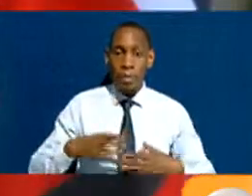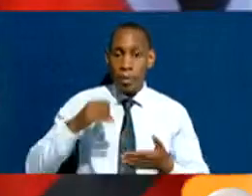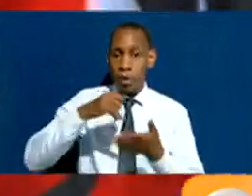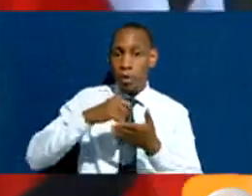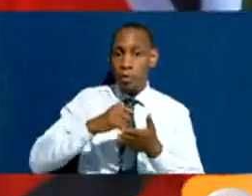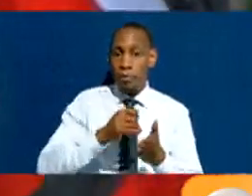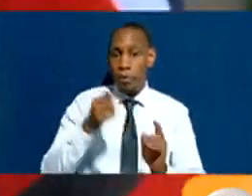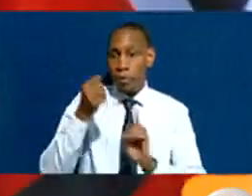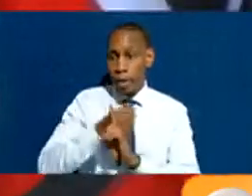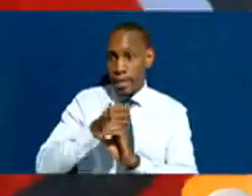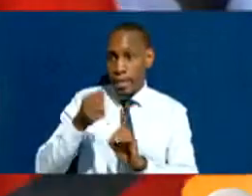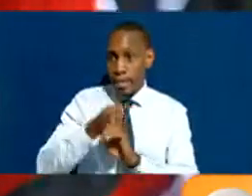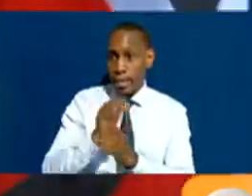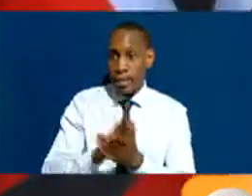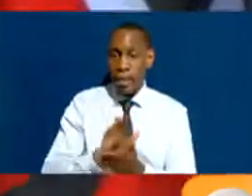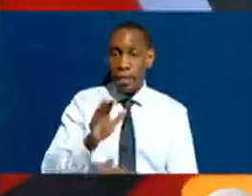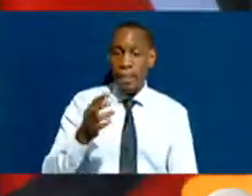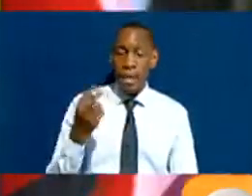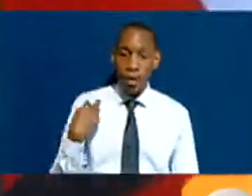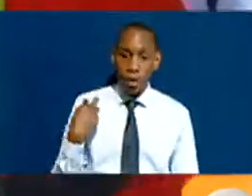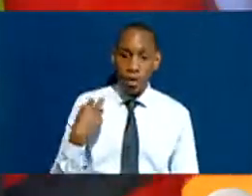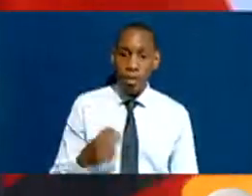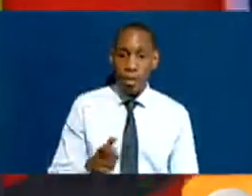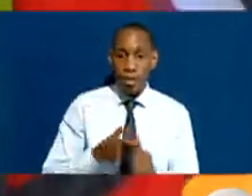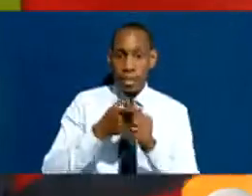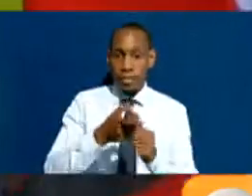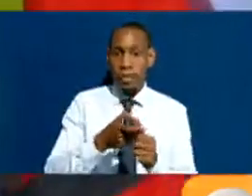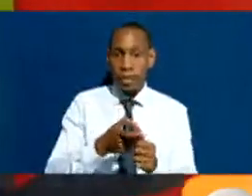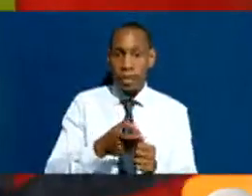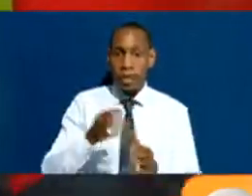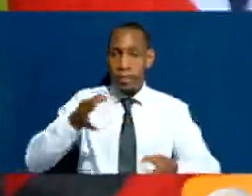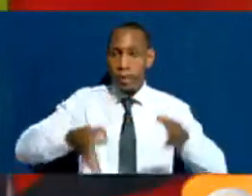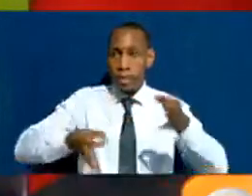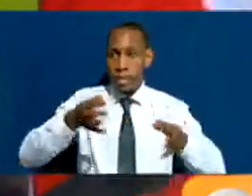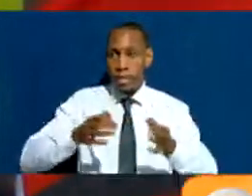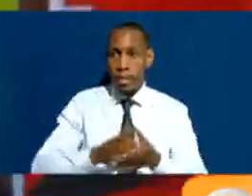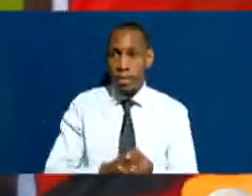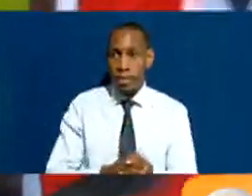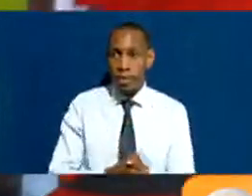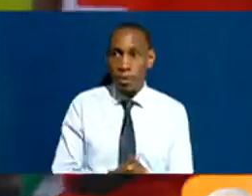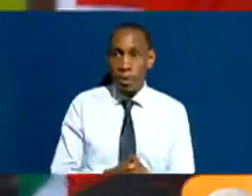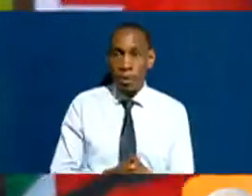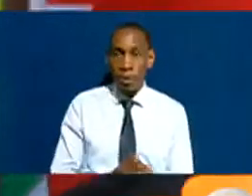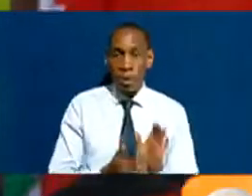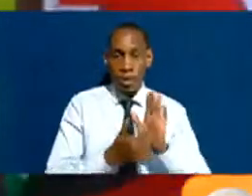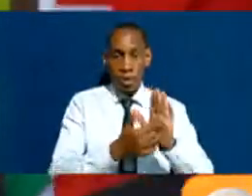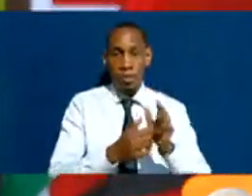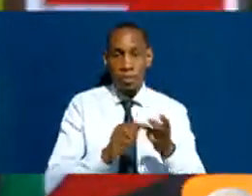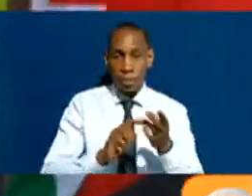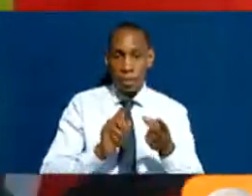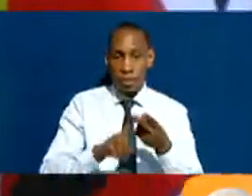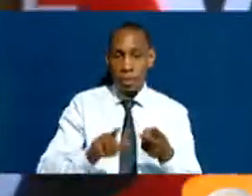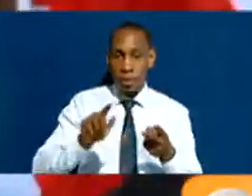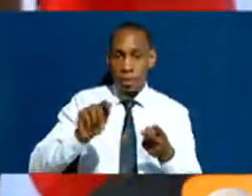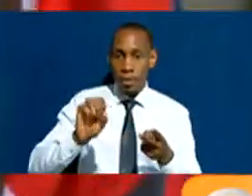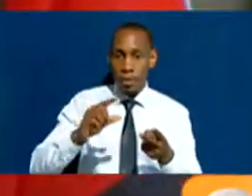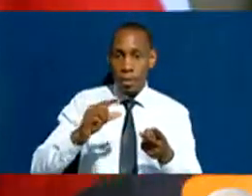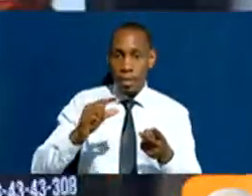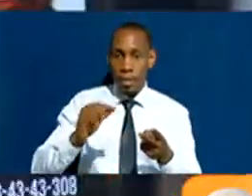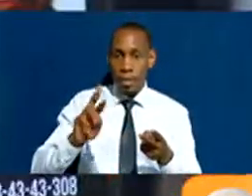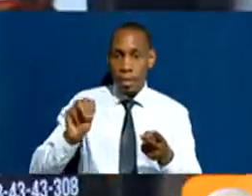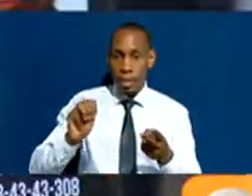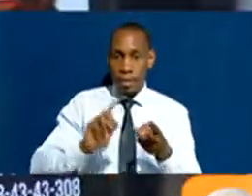for the attack to contact Rewards for Justice on Signal, Telegram, or